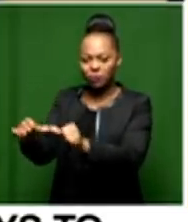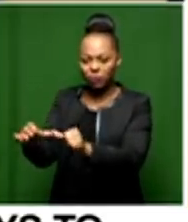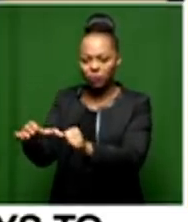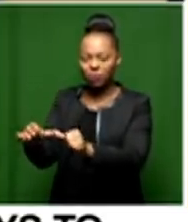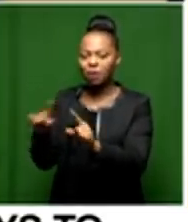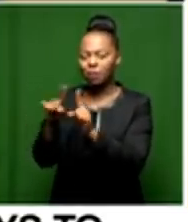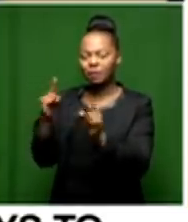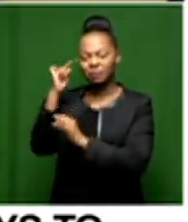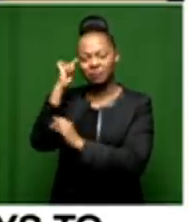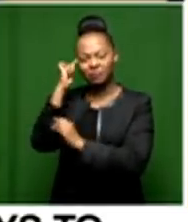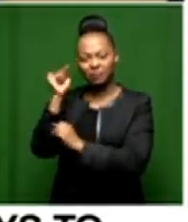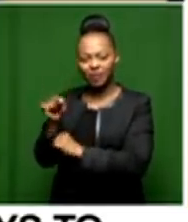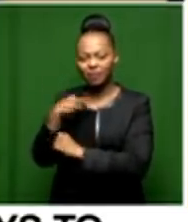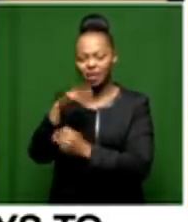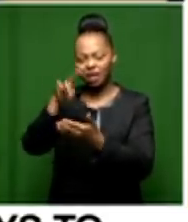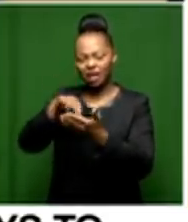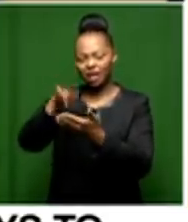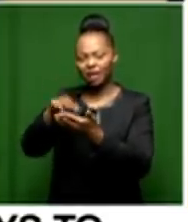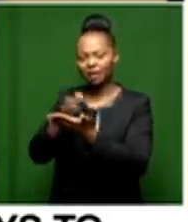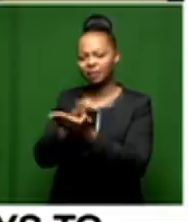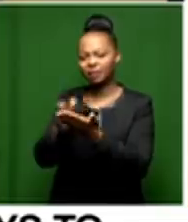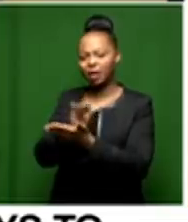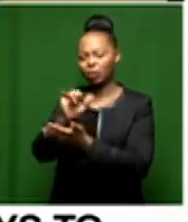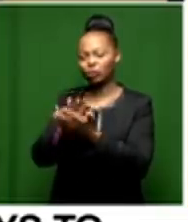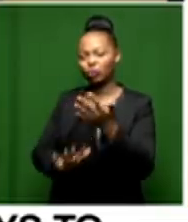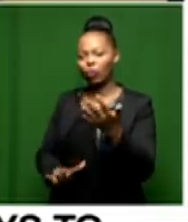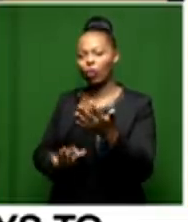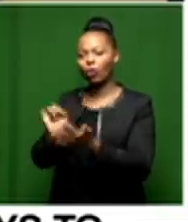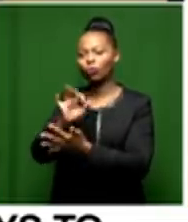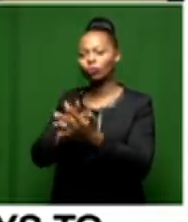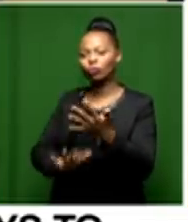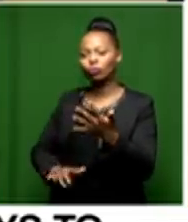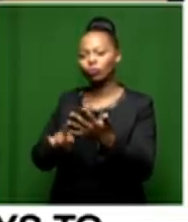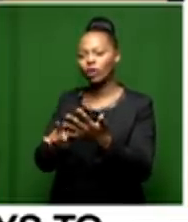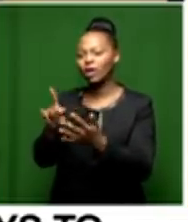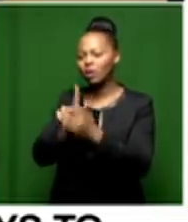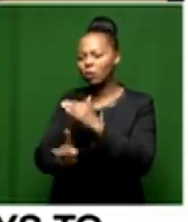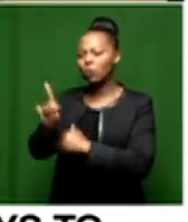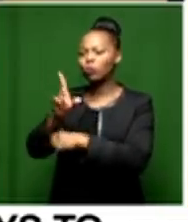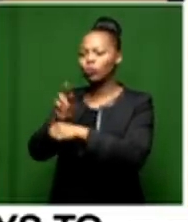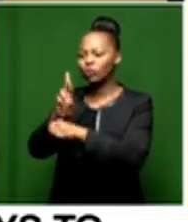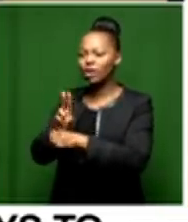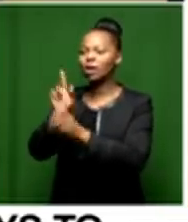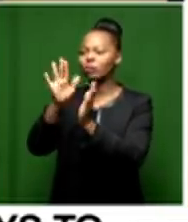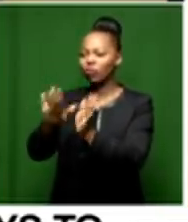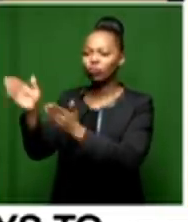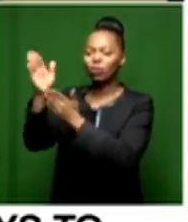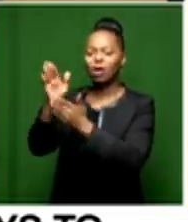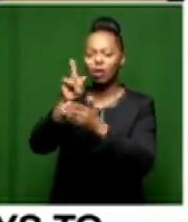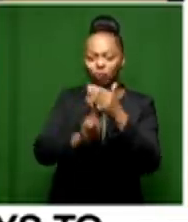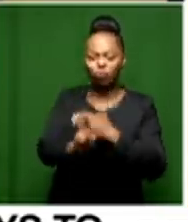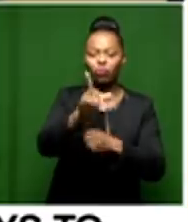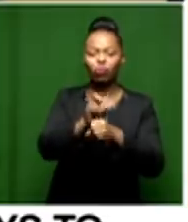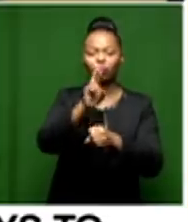in the long haul. I mean, I was reading an account of somebody that was just going to doctor after doctor after doctor to try and